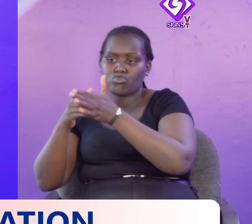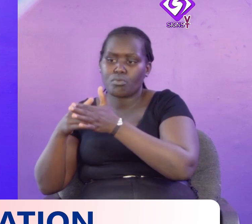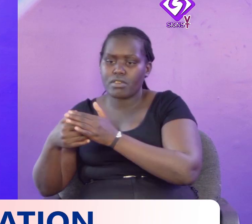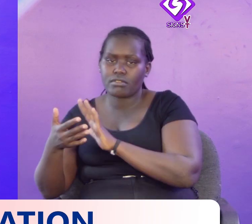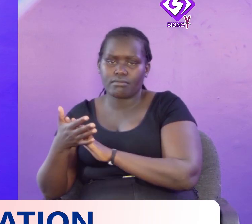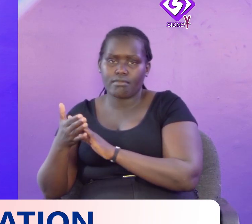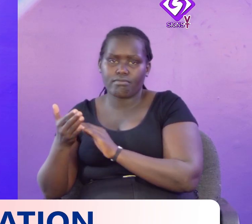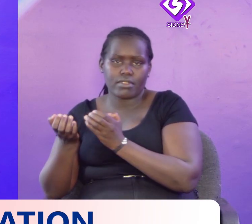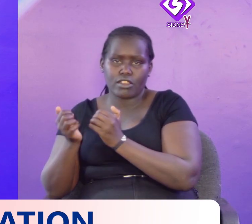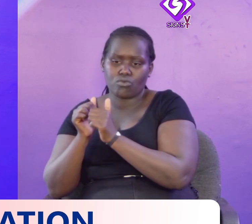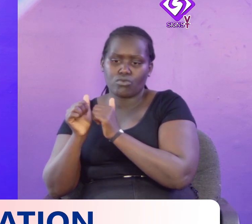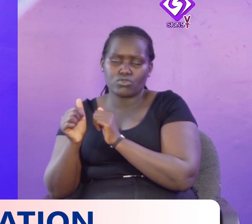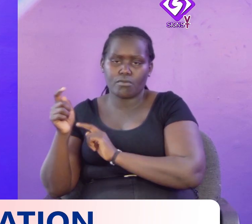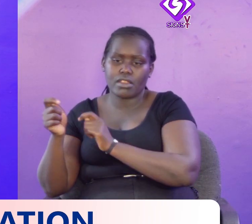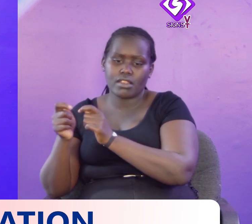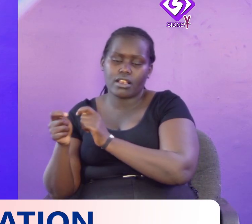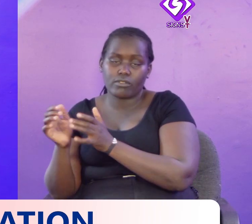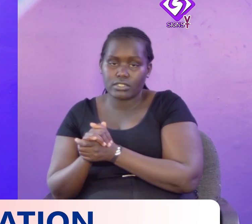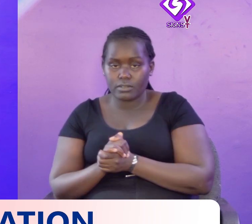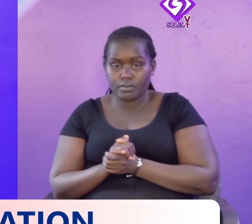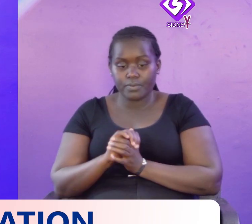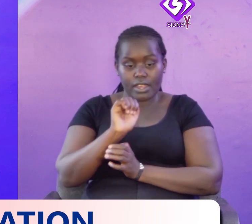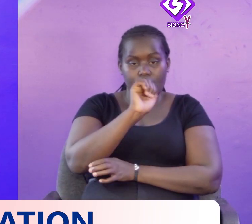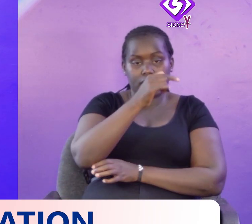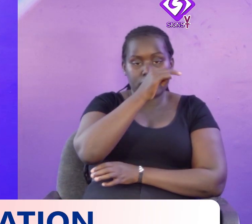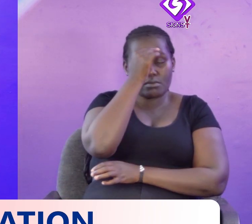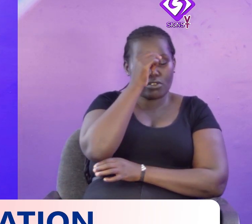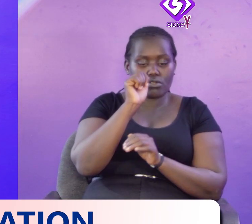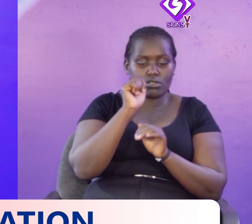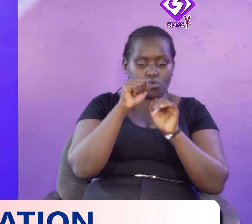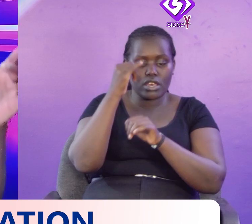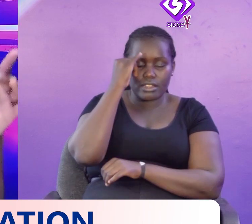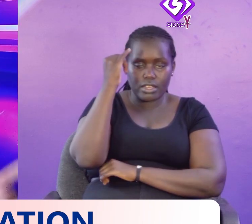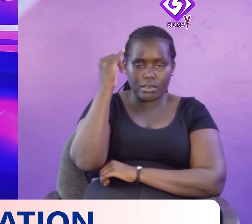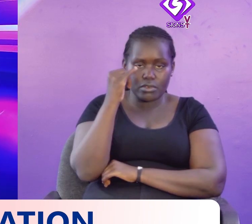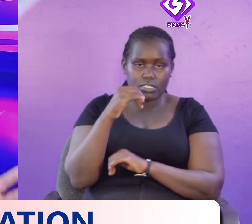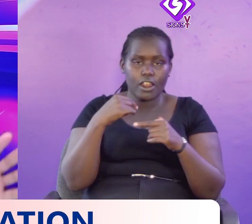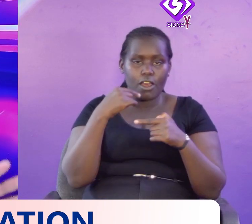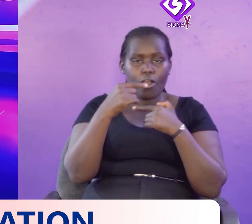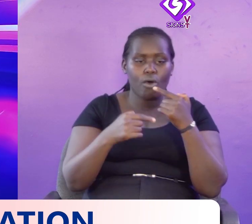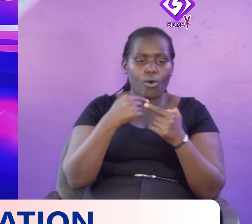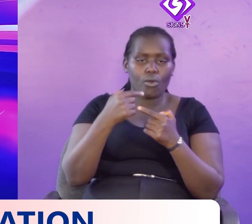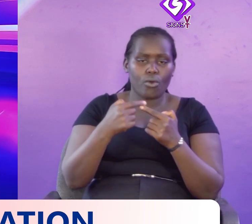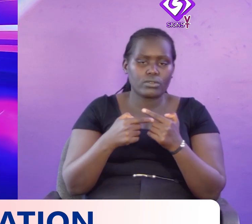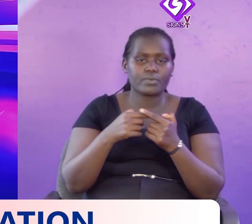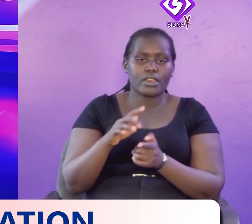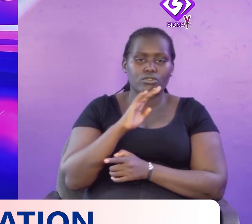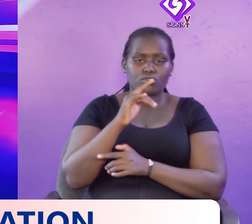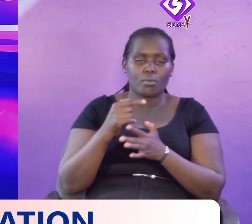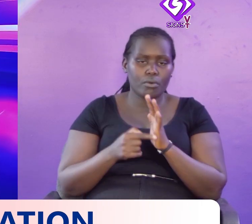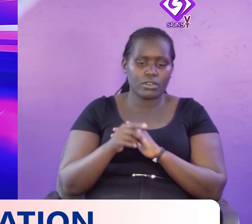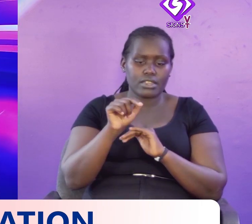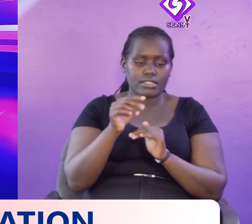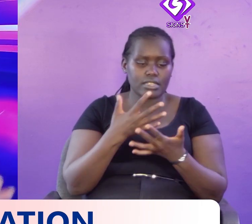governance? Yes. Because you can imagine the people that were there before. I keep telling you, I think some of these things I'll always